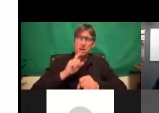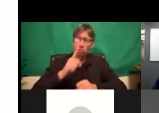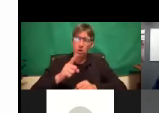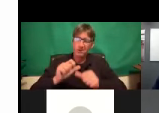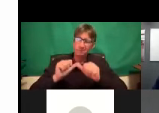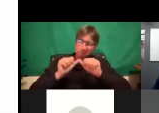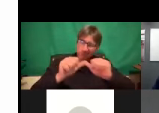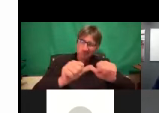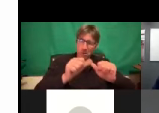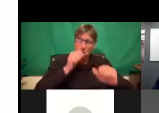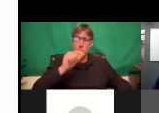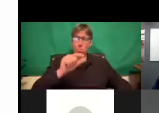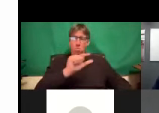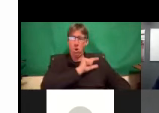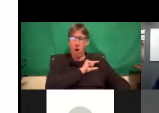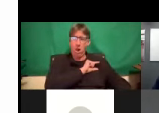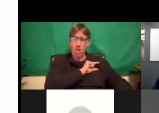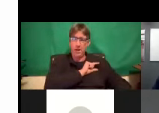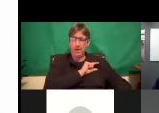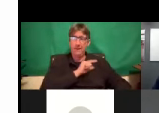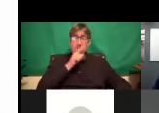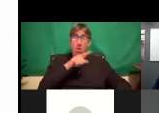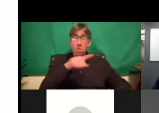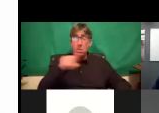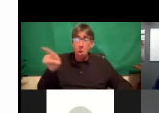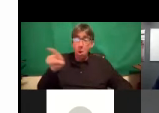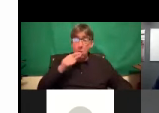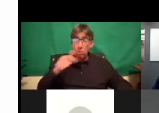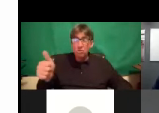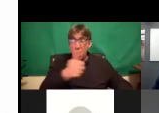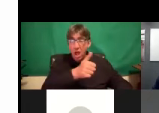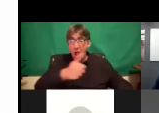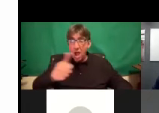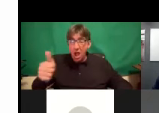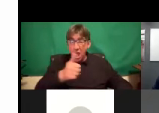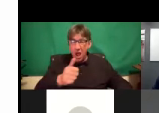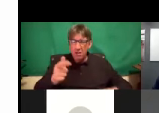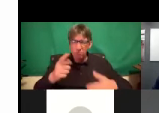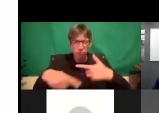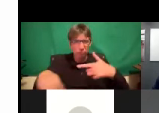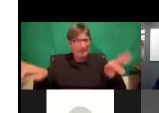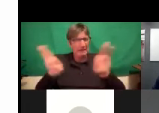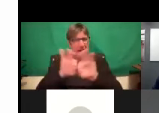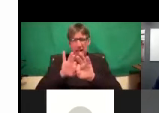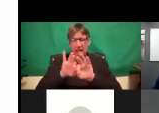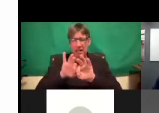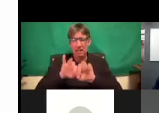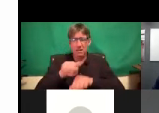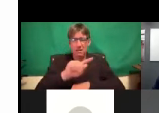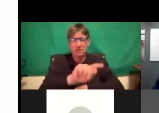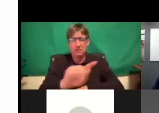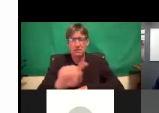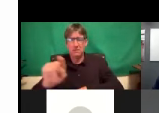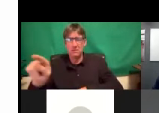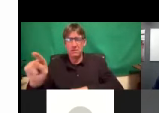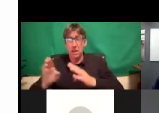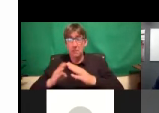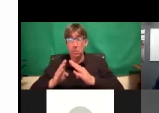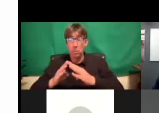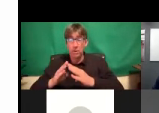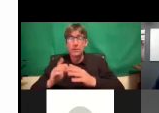for transit critical communities. And I'll speak more about that in a bit. But fundamentally, these changes are meant to, we're trying to accelerate our